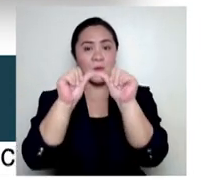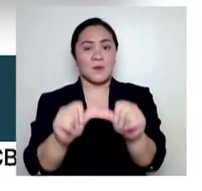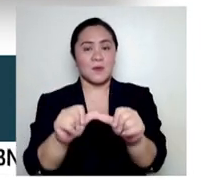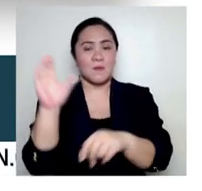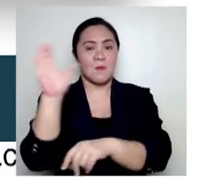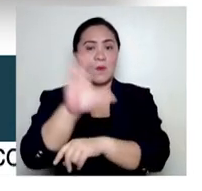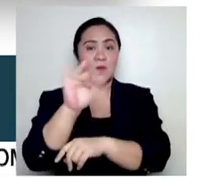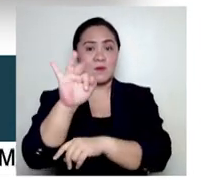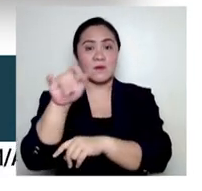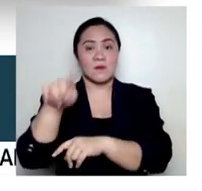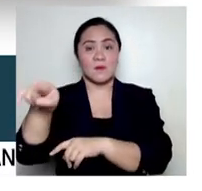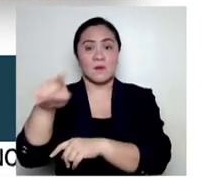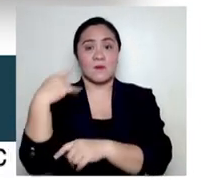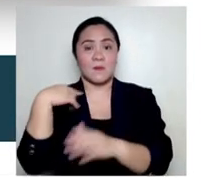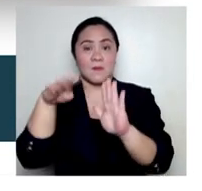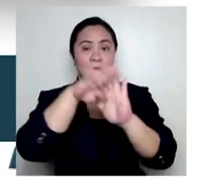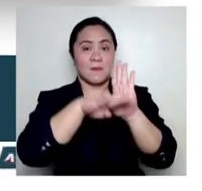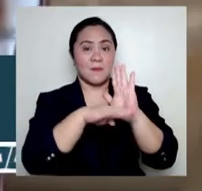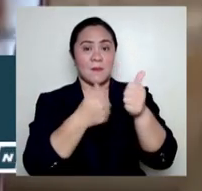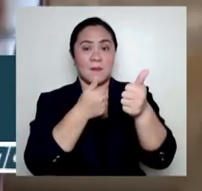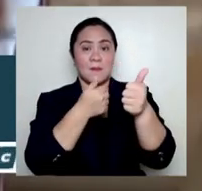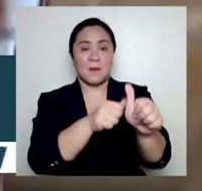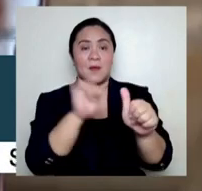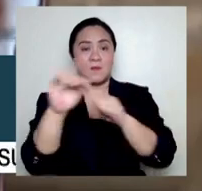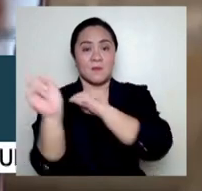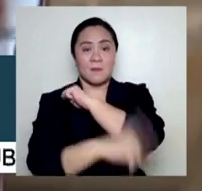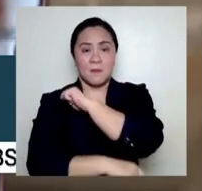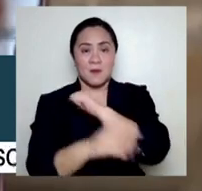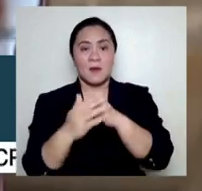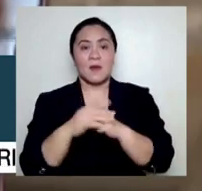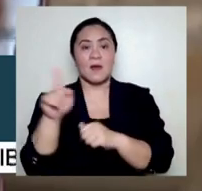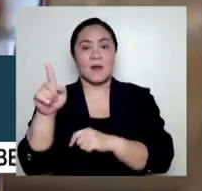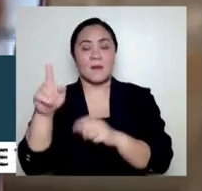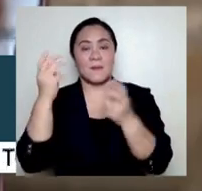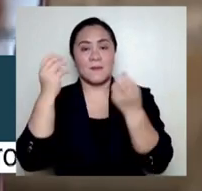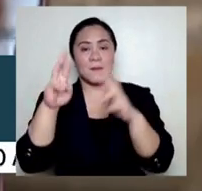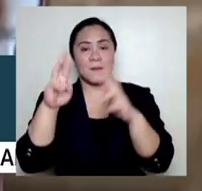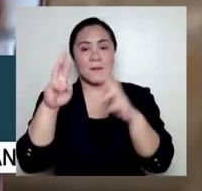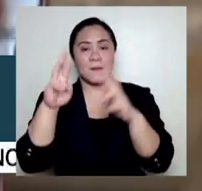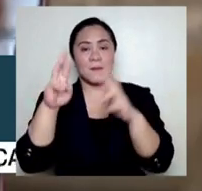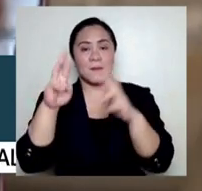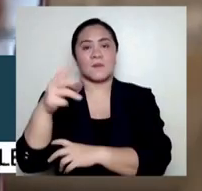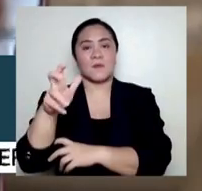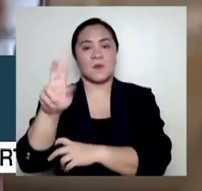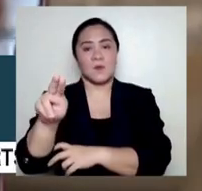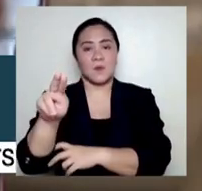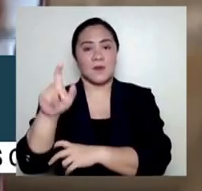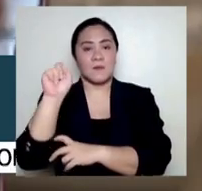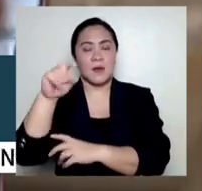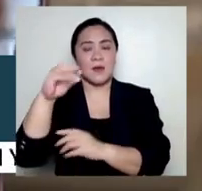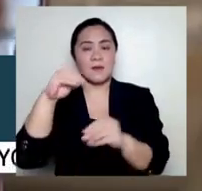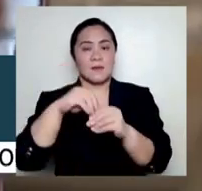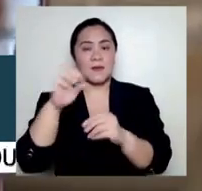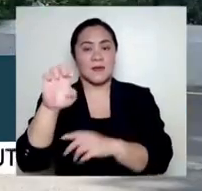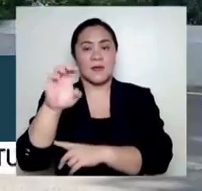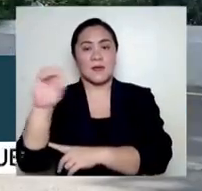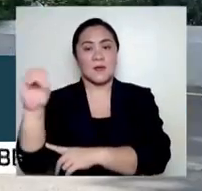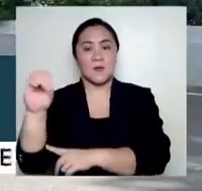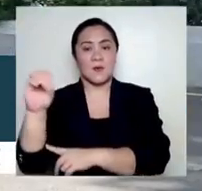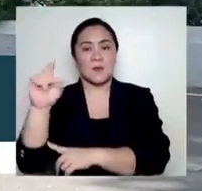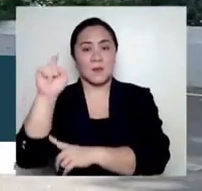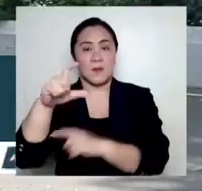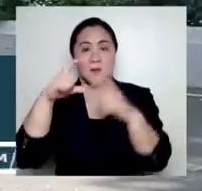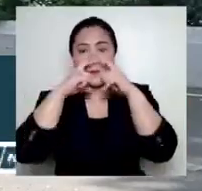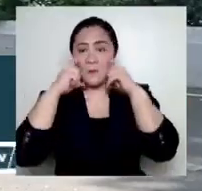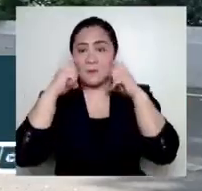those guidelines. On Thursday, Cebu Governor Gwen Garcia issued an executive order saying face masks are no longer mandatory